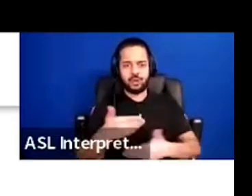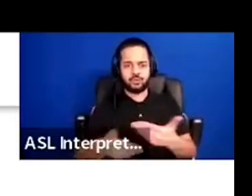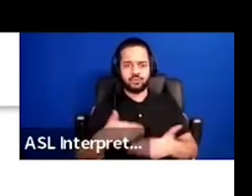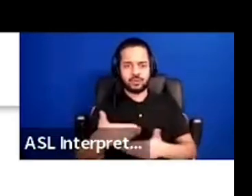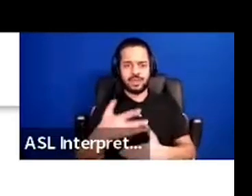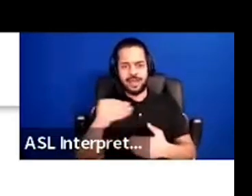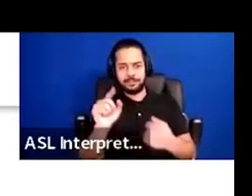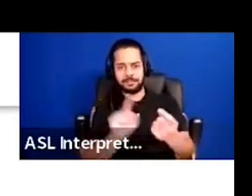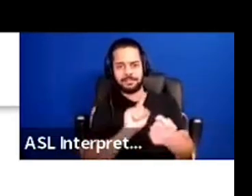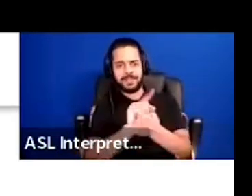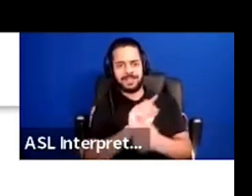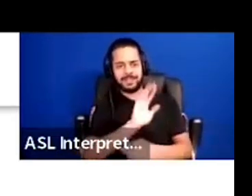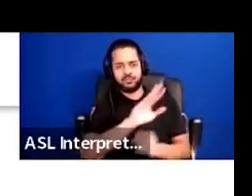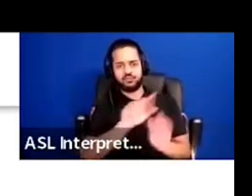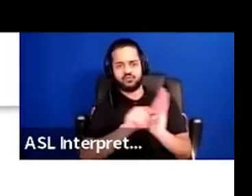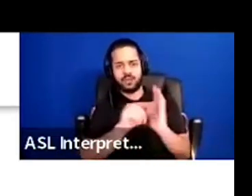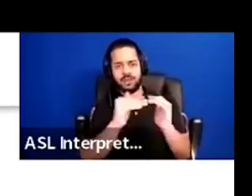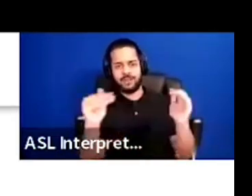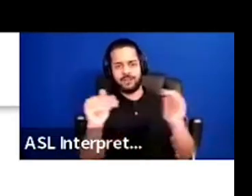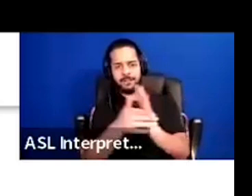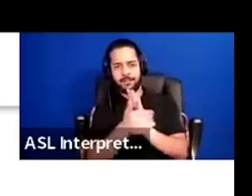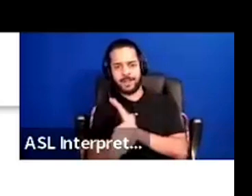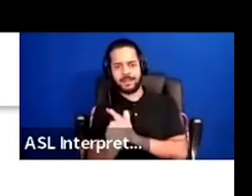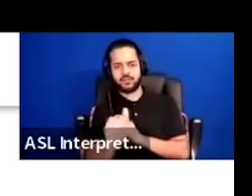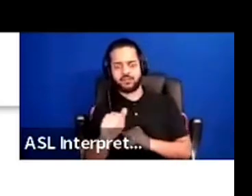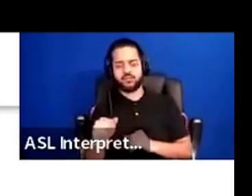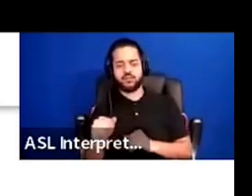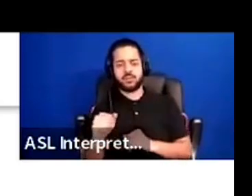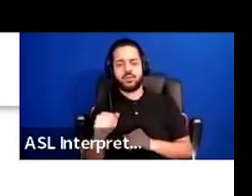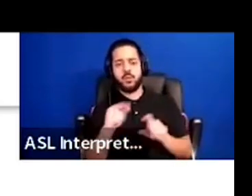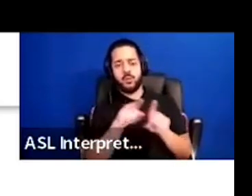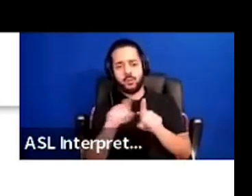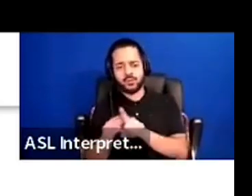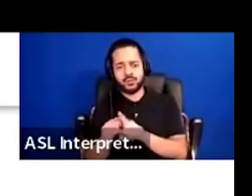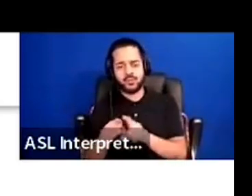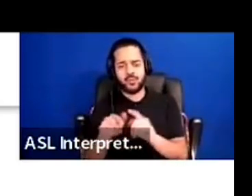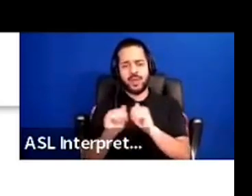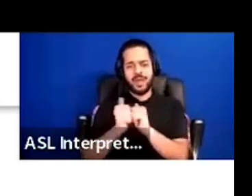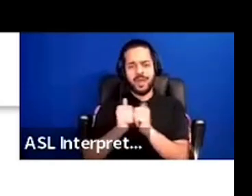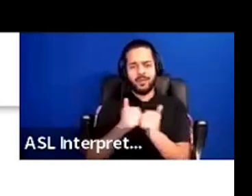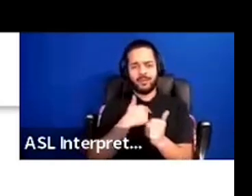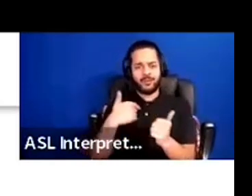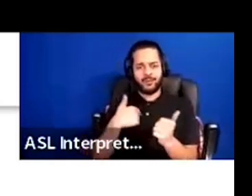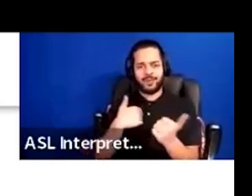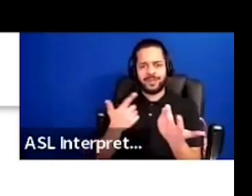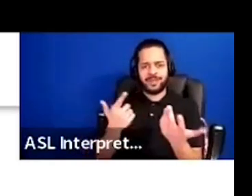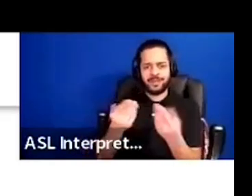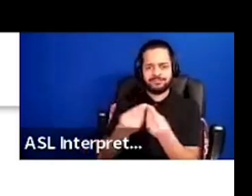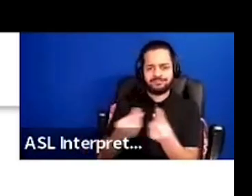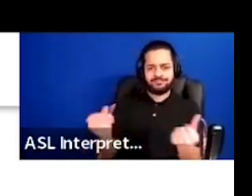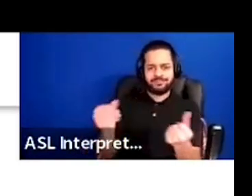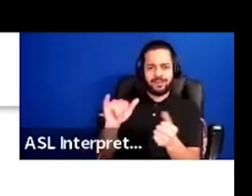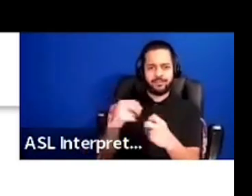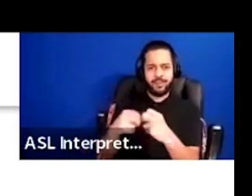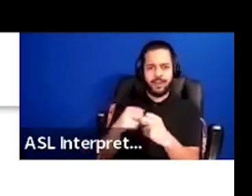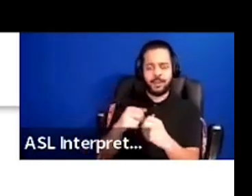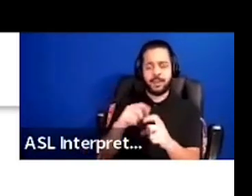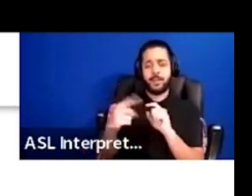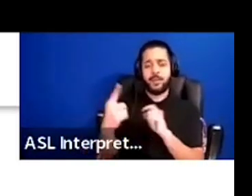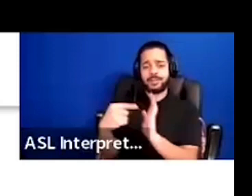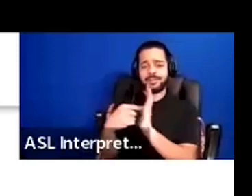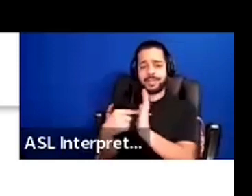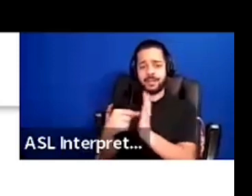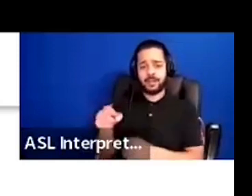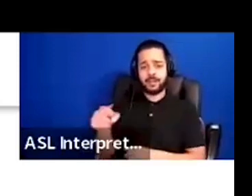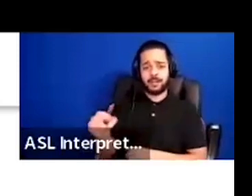level mastery, but also this question of how do you reconcile that? And the example given in the chat is a